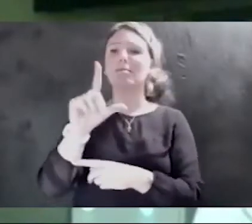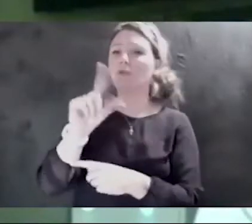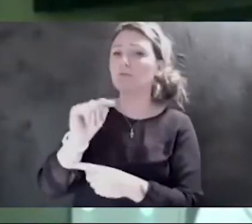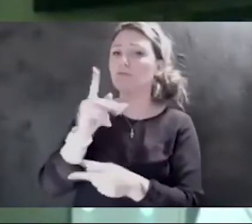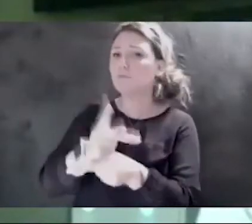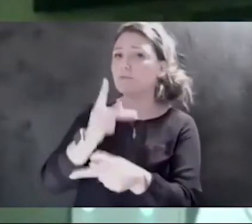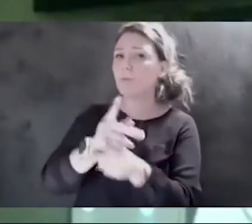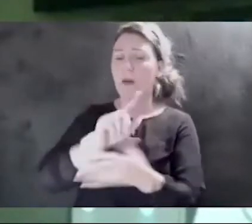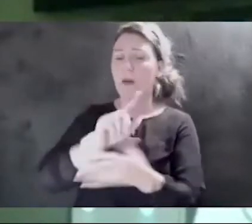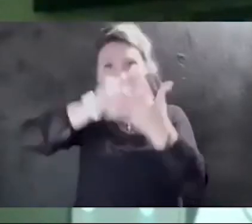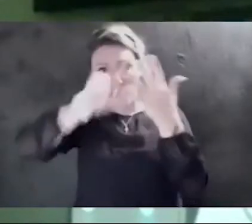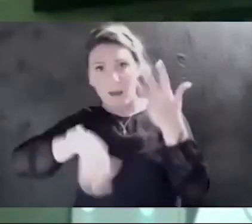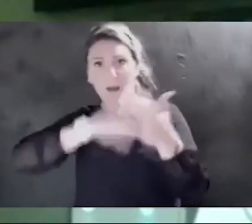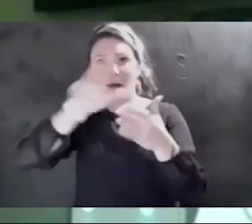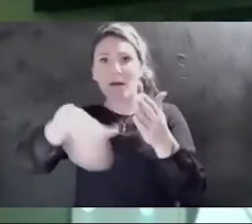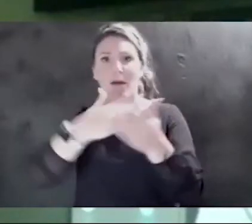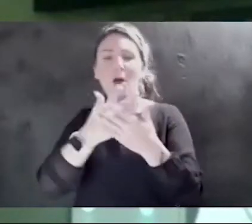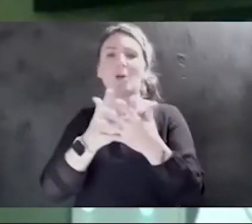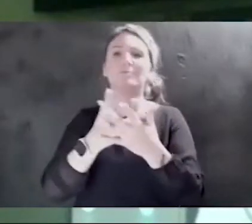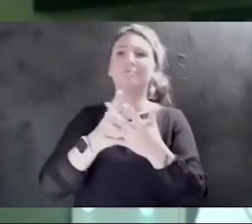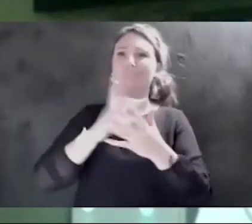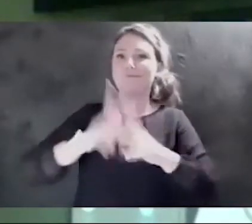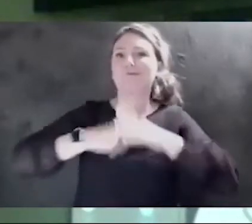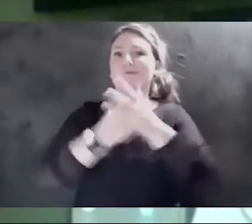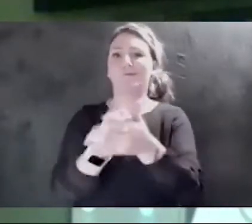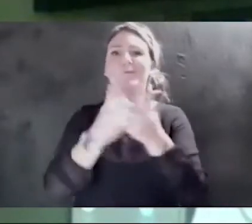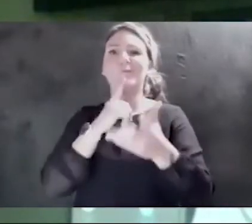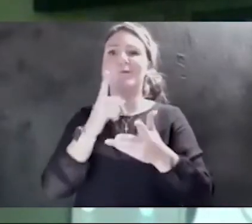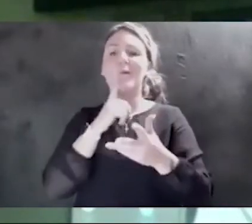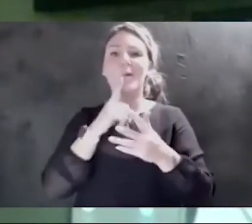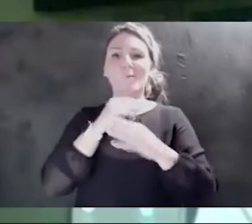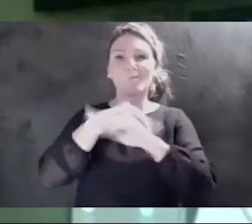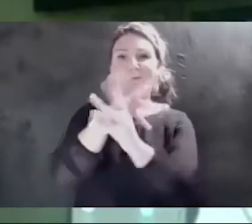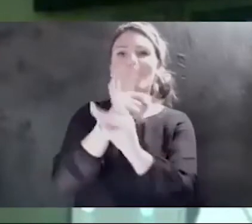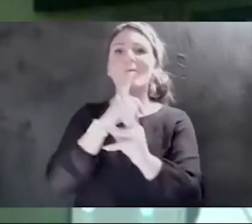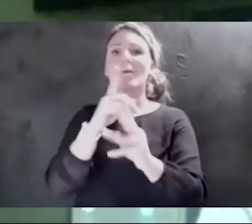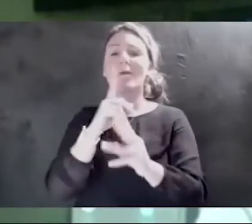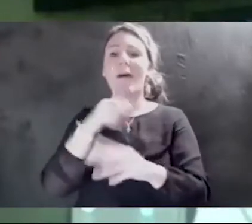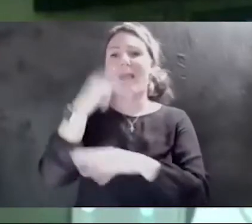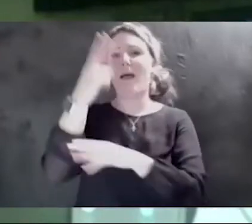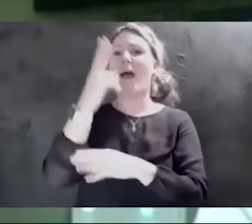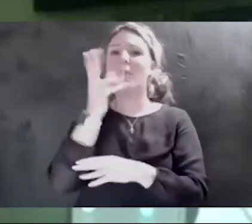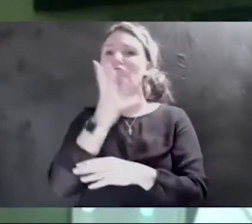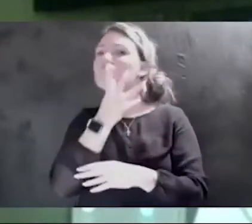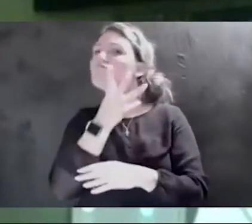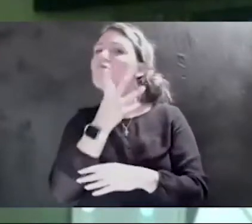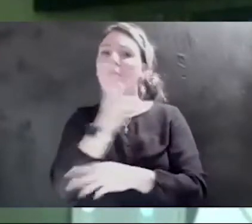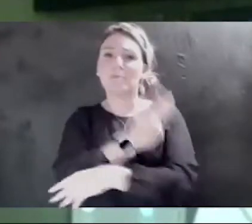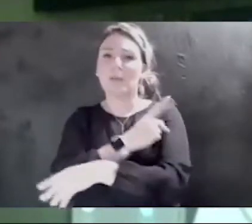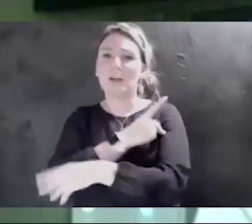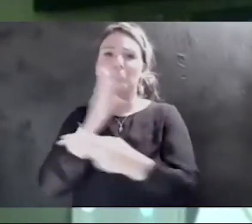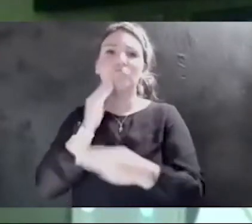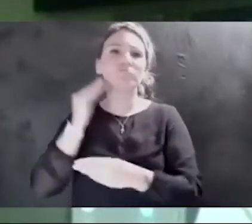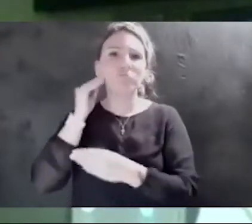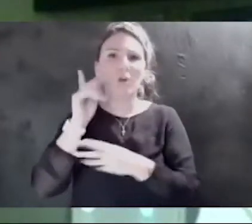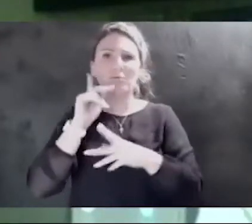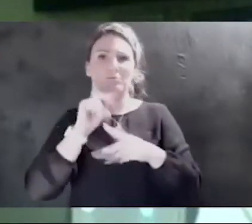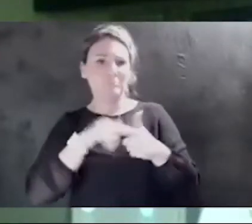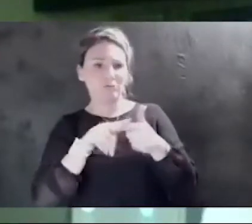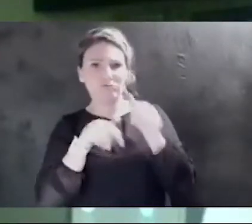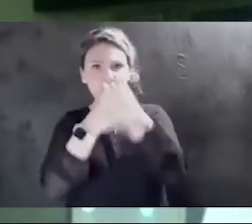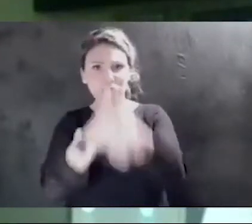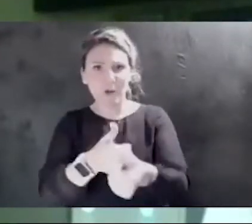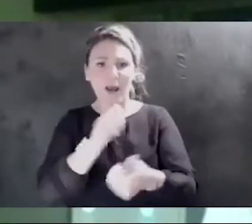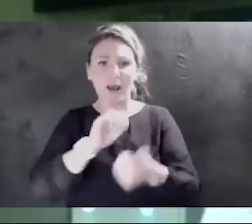piloted remote patient monitoring in 250 very high-risk rural patient homes so that we could track how they were doing locally,